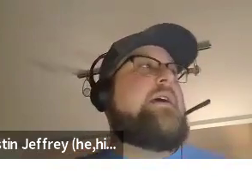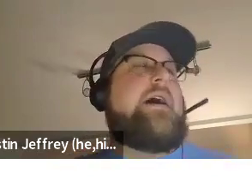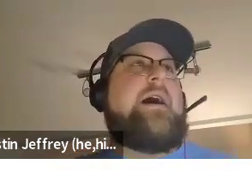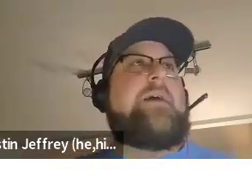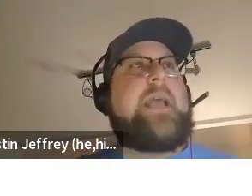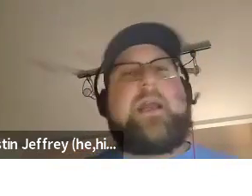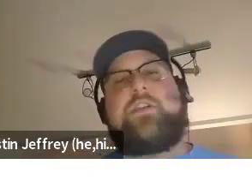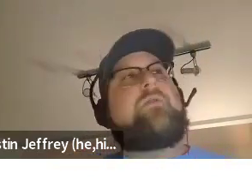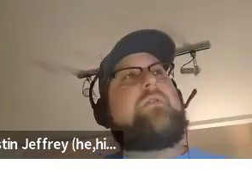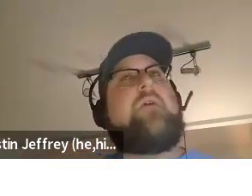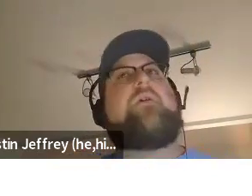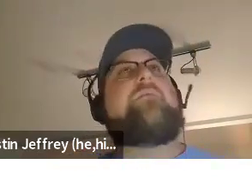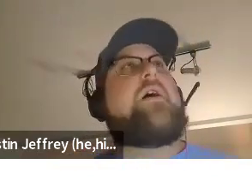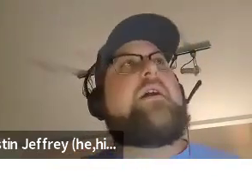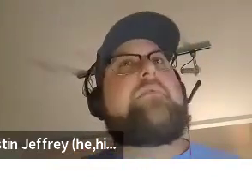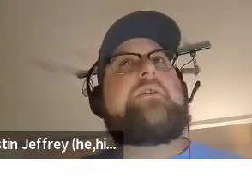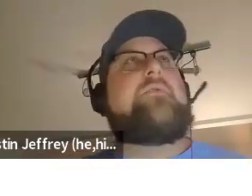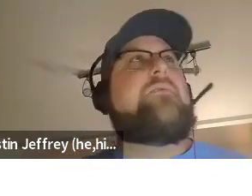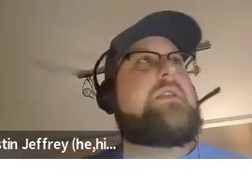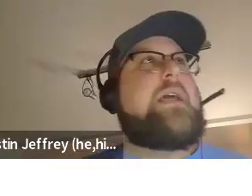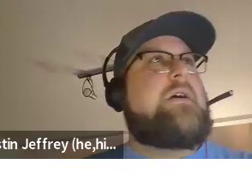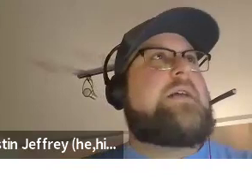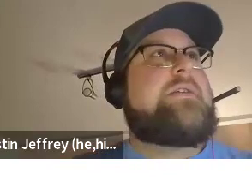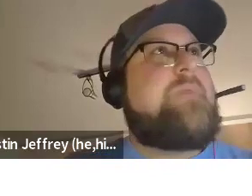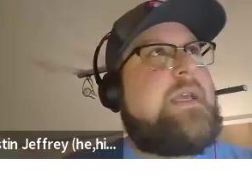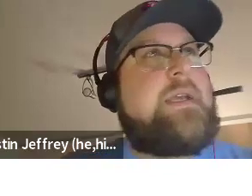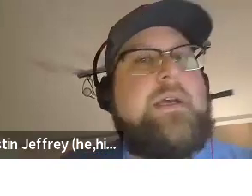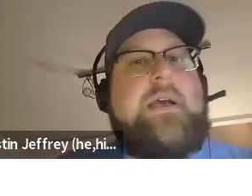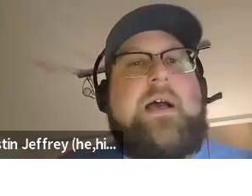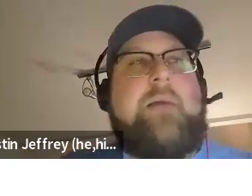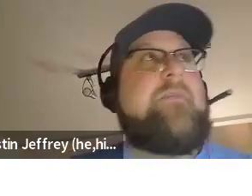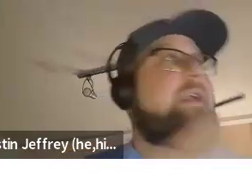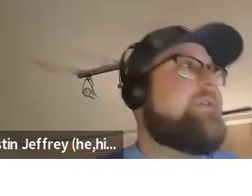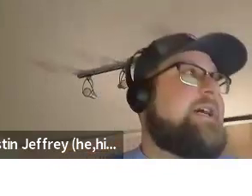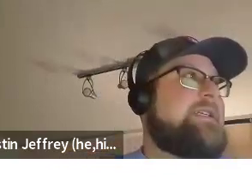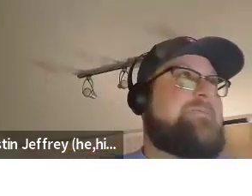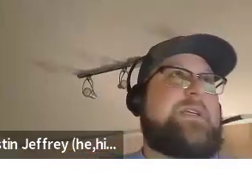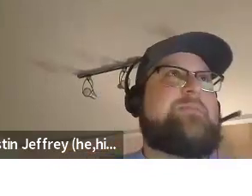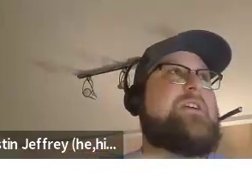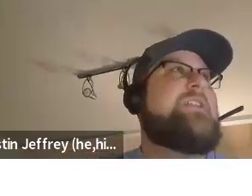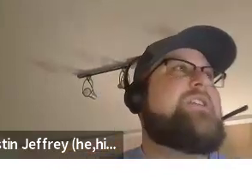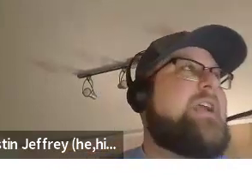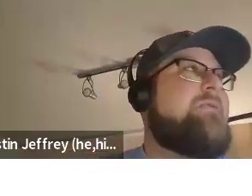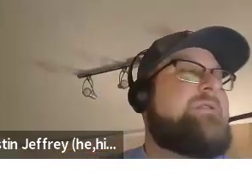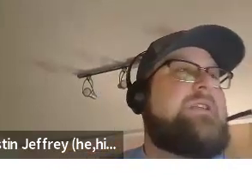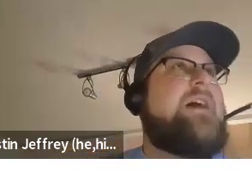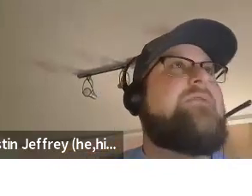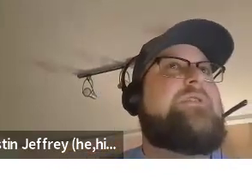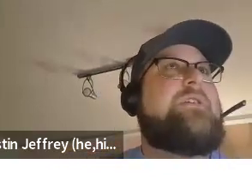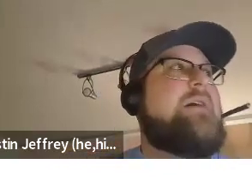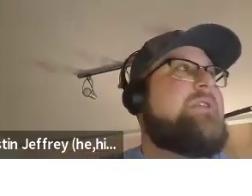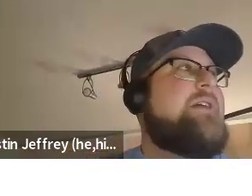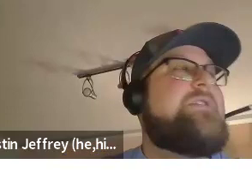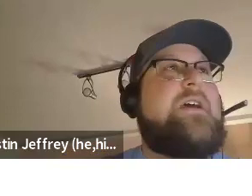high. Again, I don't know any raw numbers of what that cost could be. If anyone does, please put it in the chat. I would